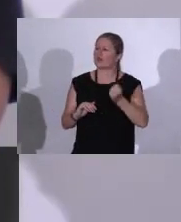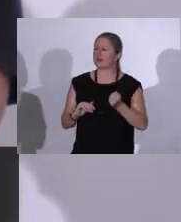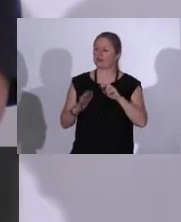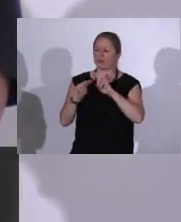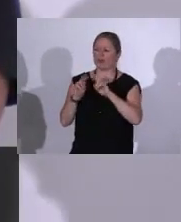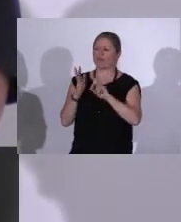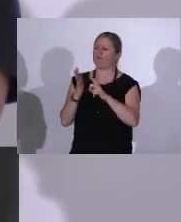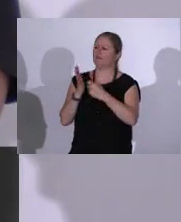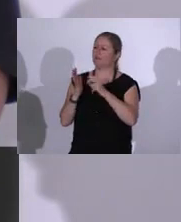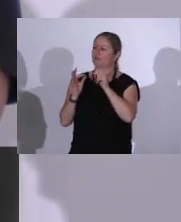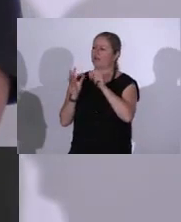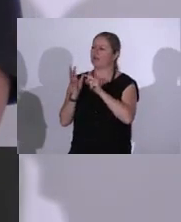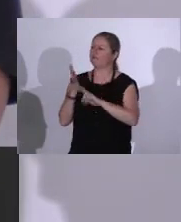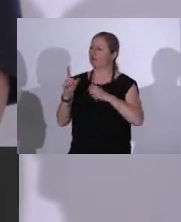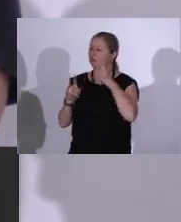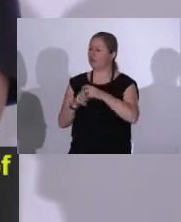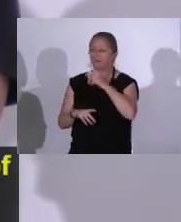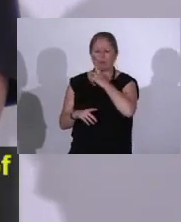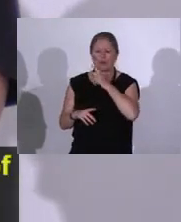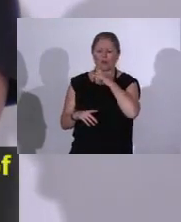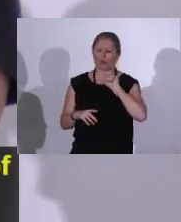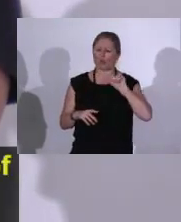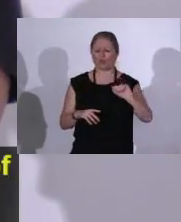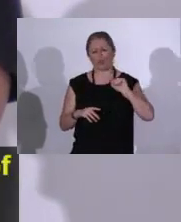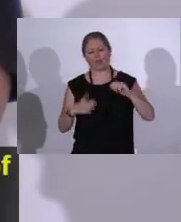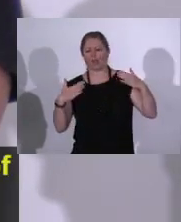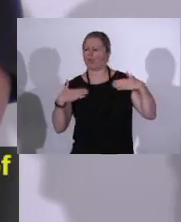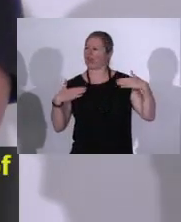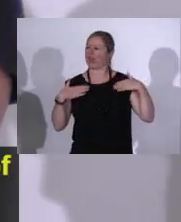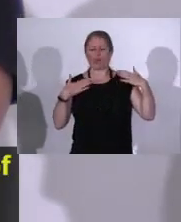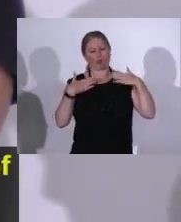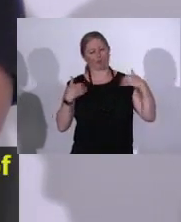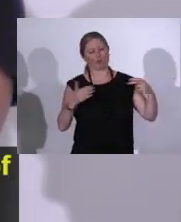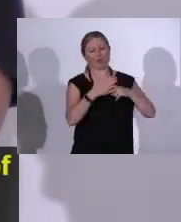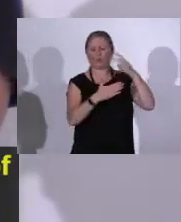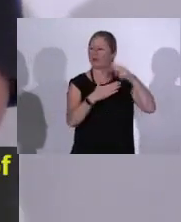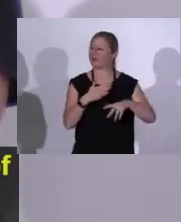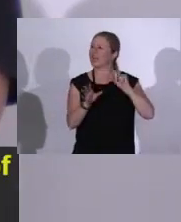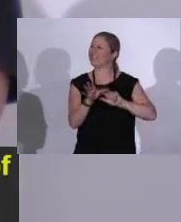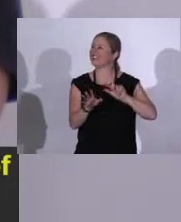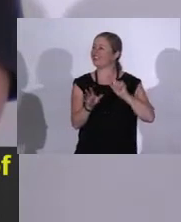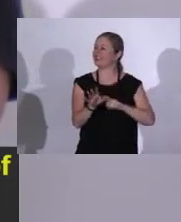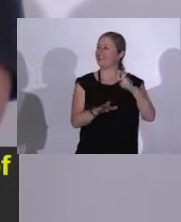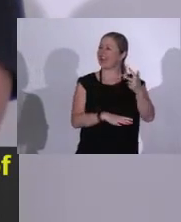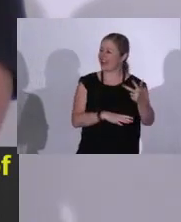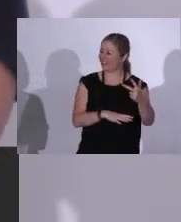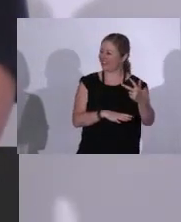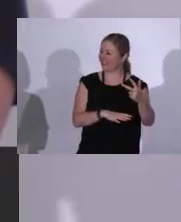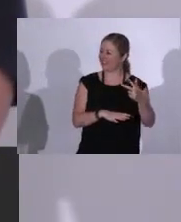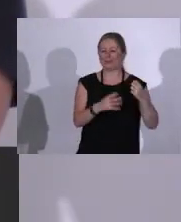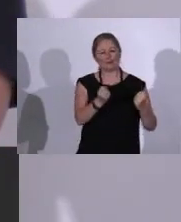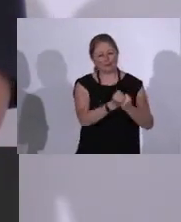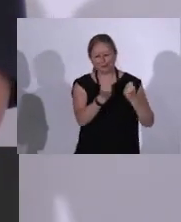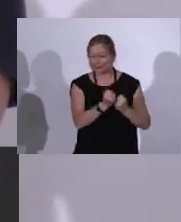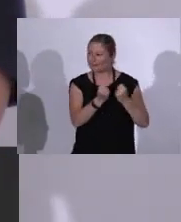Furbank girls. They take part of it as part of their health and wellbeing program in their year eight. So they support those participants as well. So